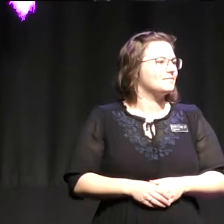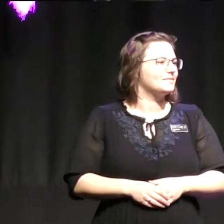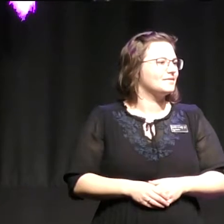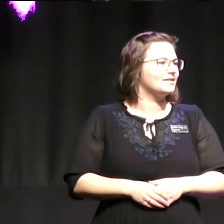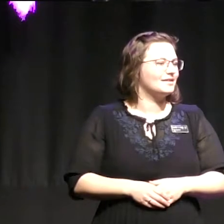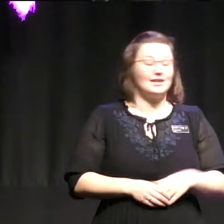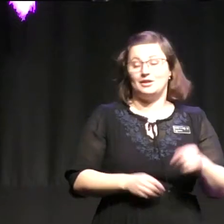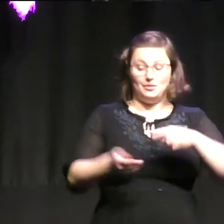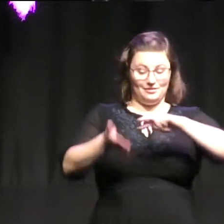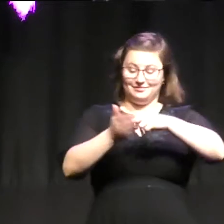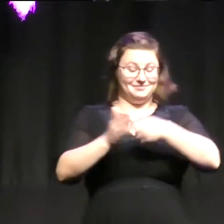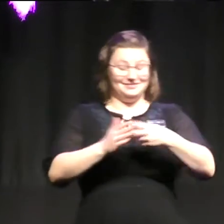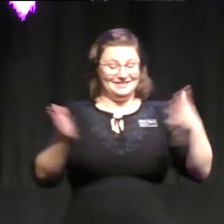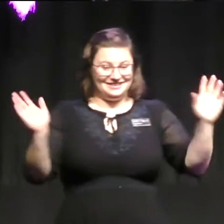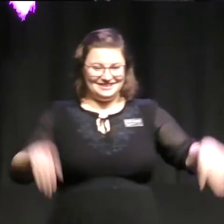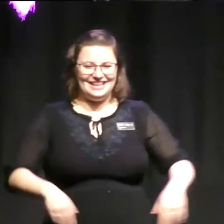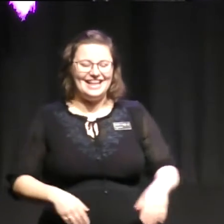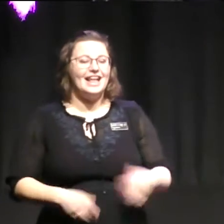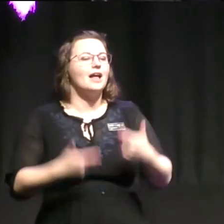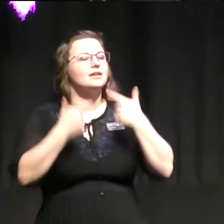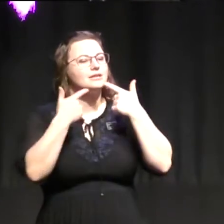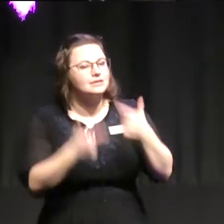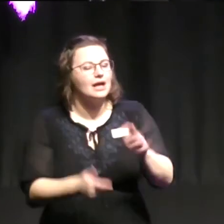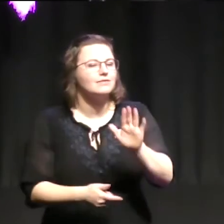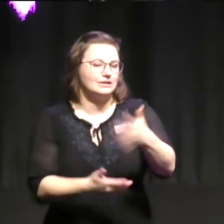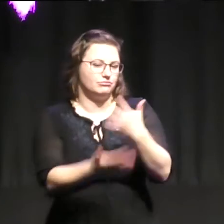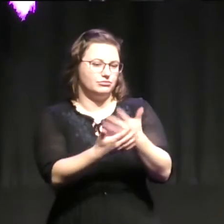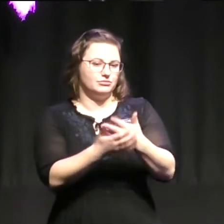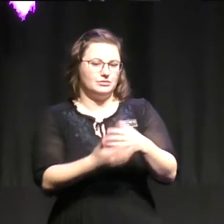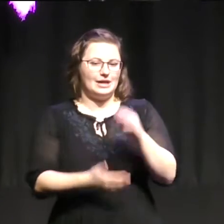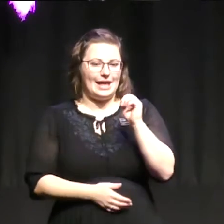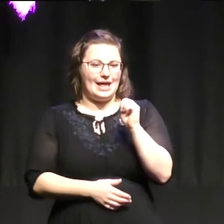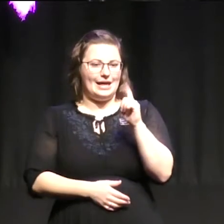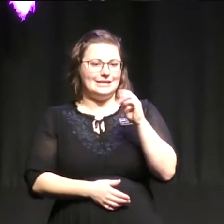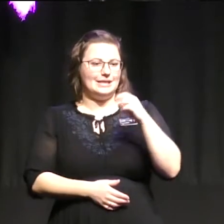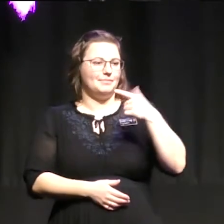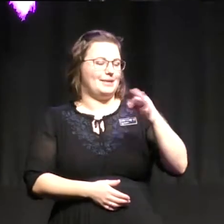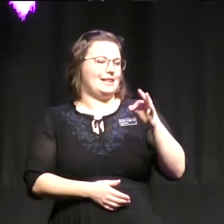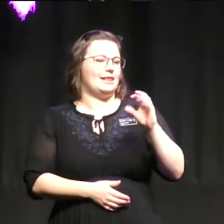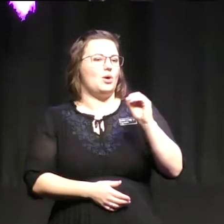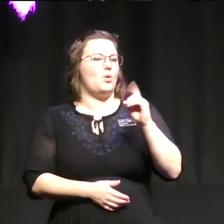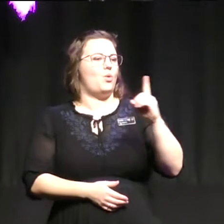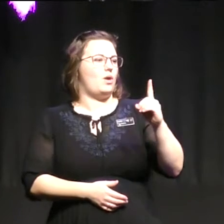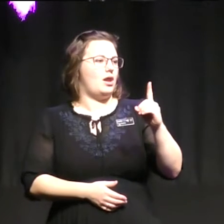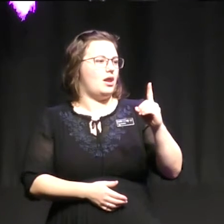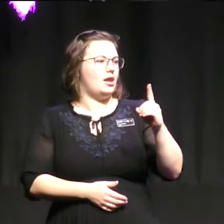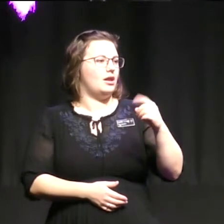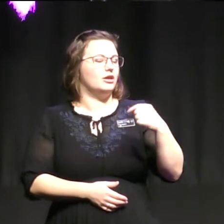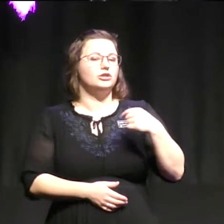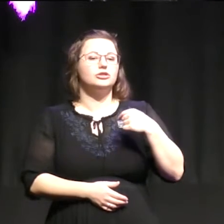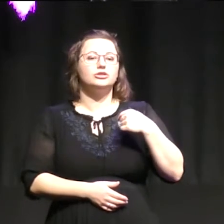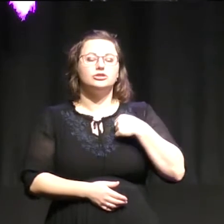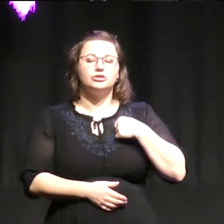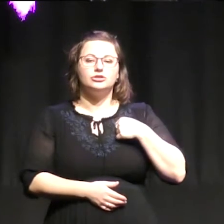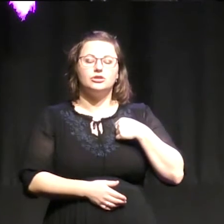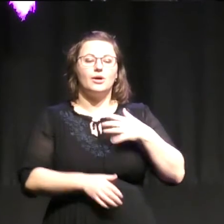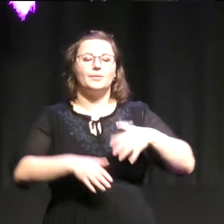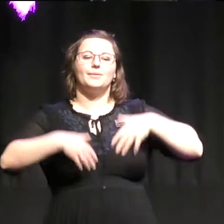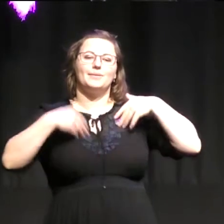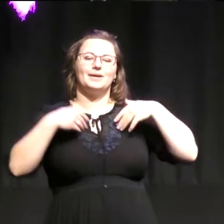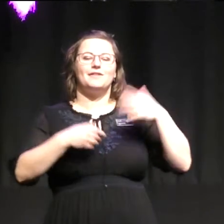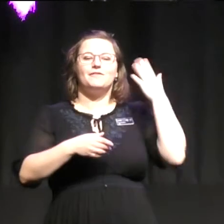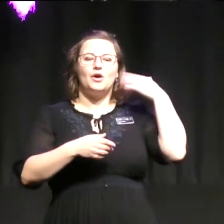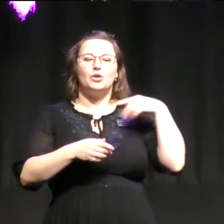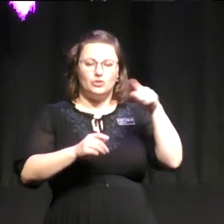Technical complications. Thank you very much for your speech. My name is Elizabeth Hole, and I had the pleasure of visiting SEWA